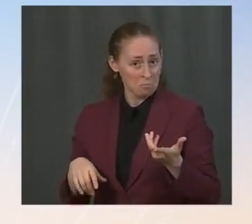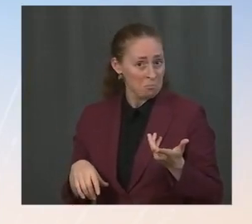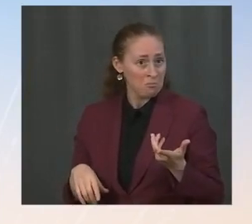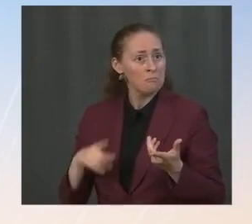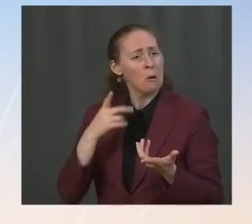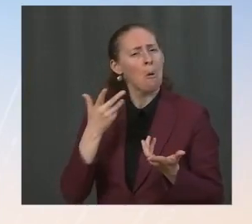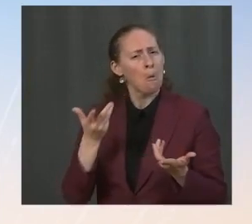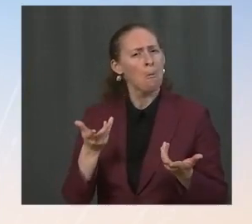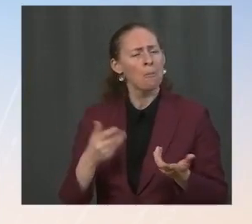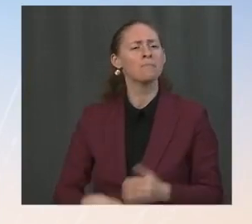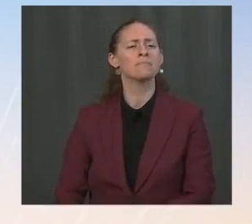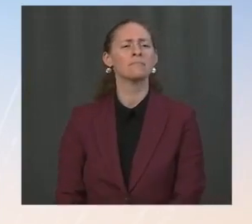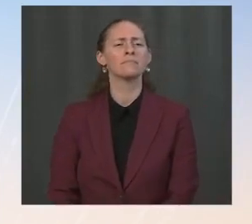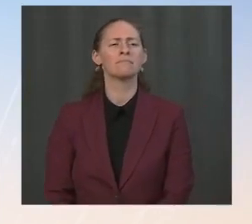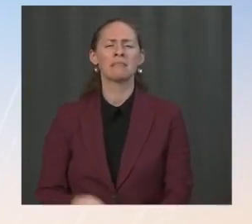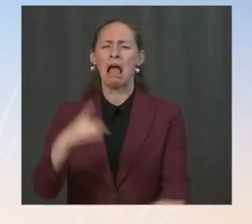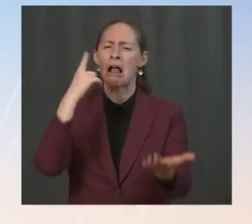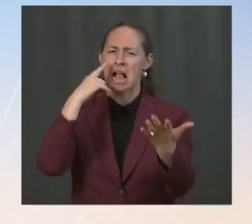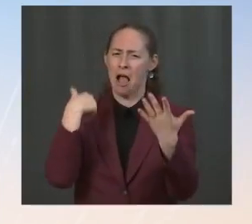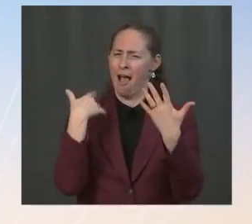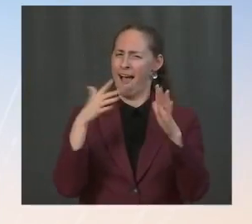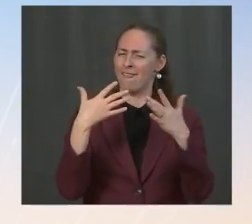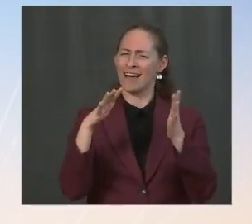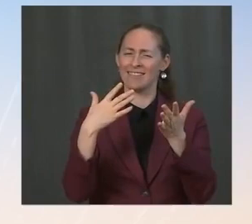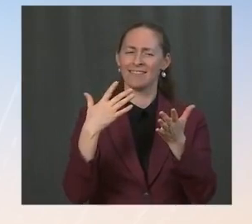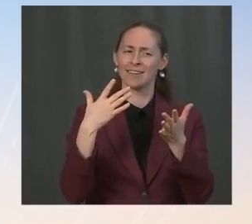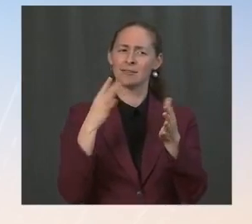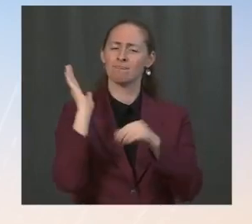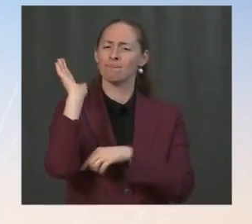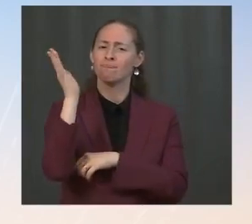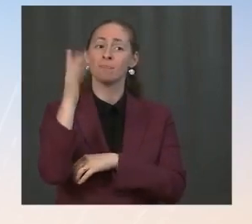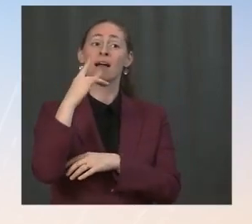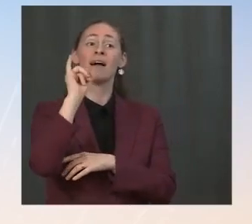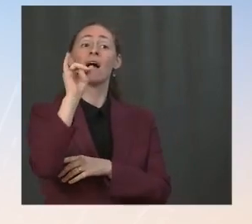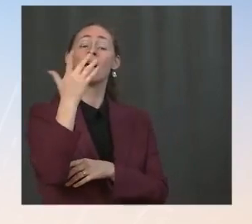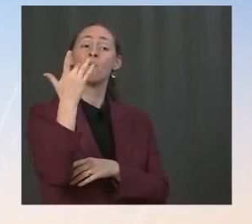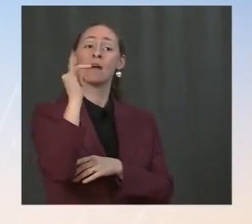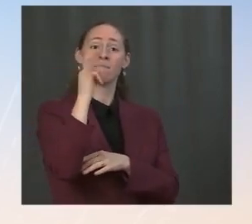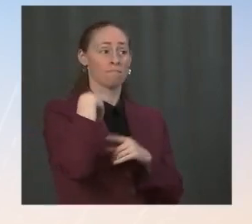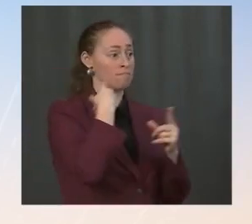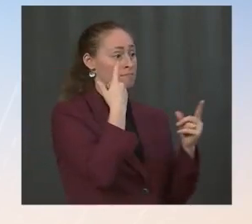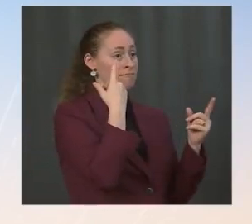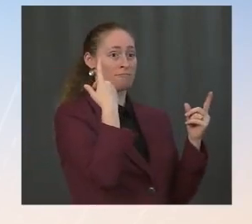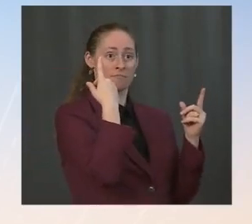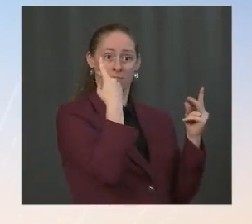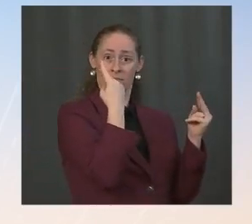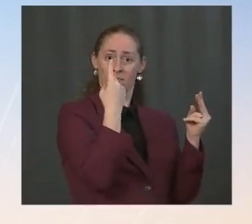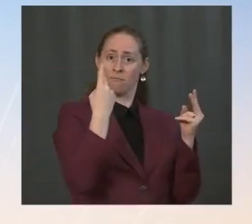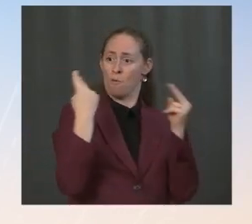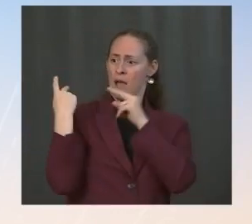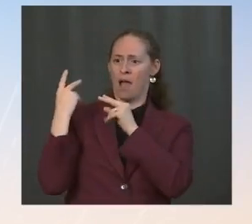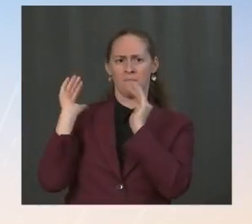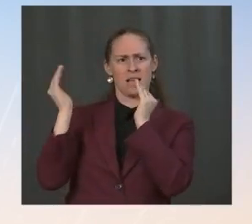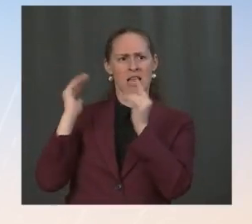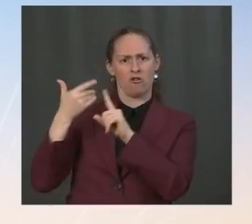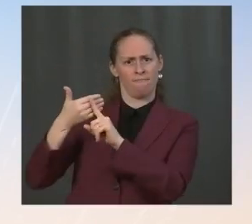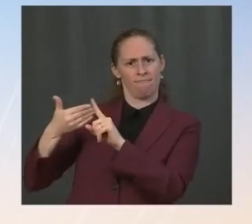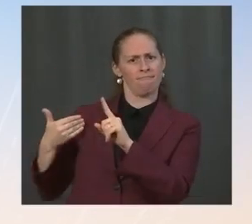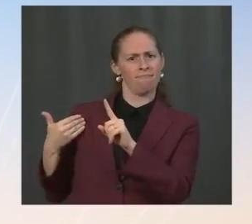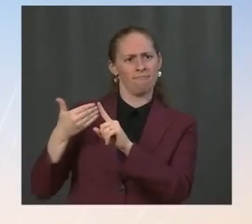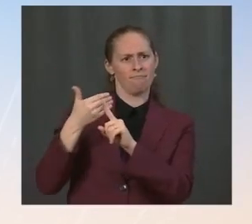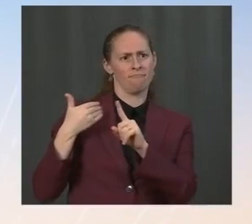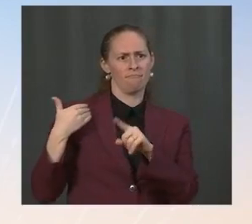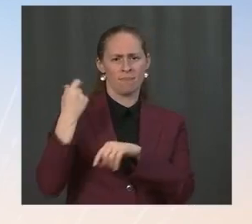spoken to this a few times, if we go back to 11 days ago, if that is your specific question, we certainly didn't